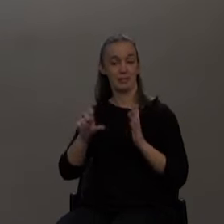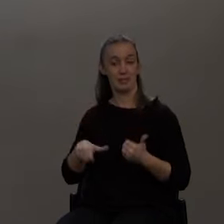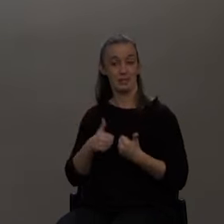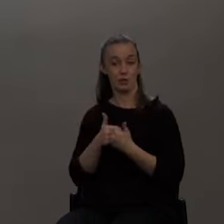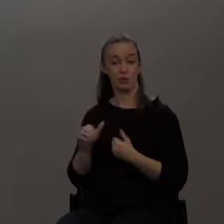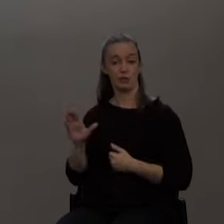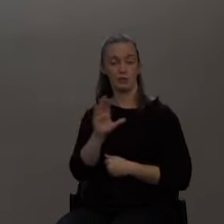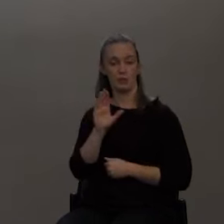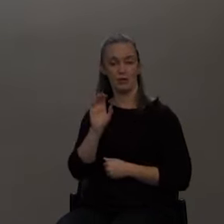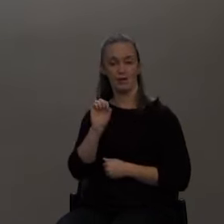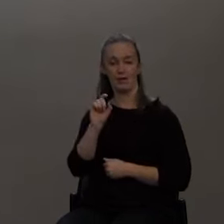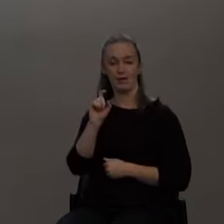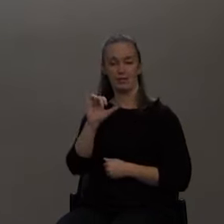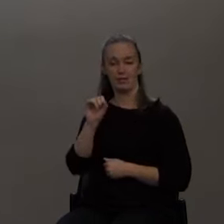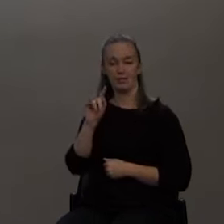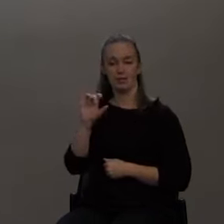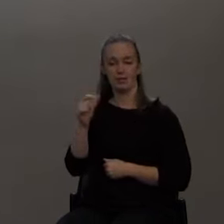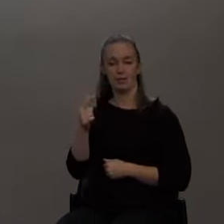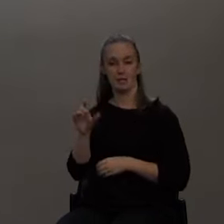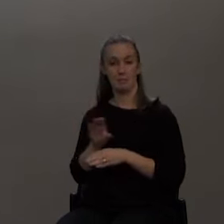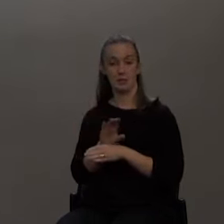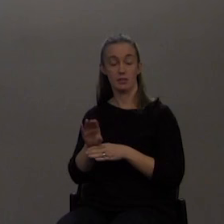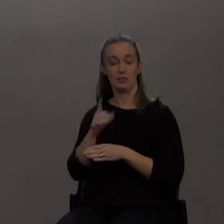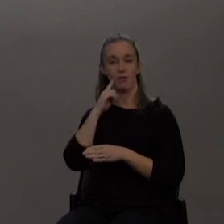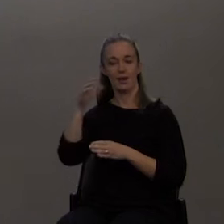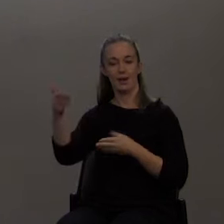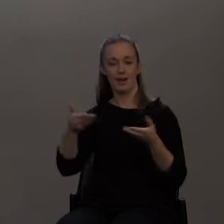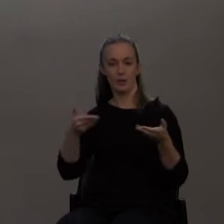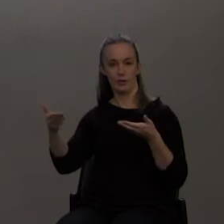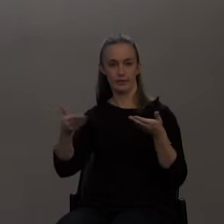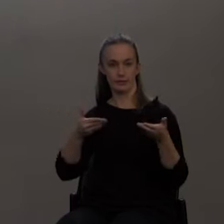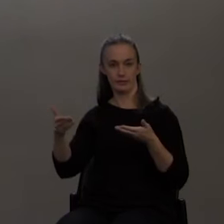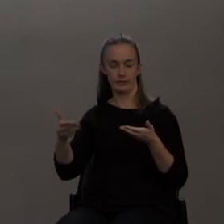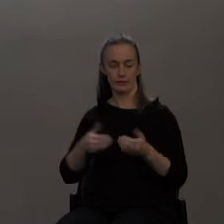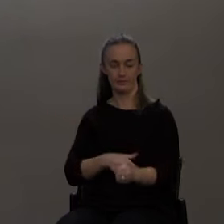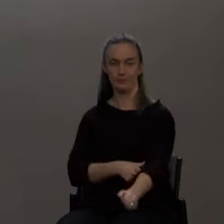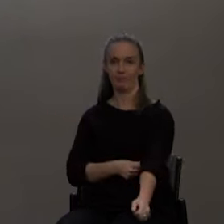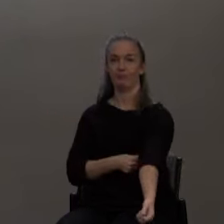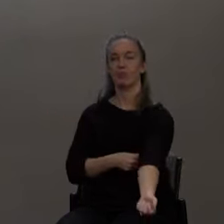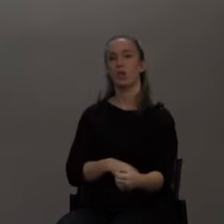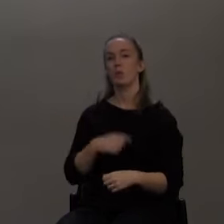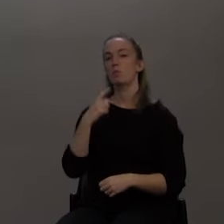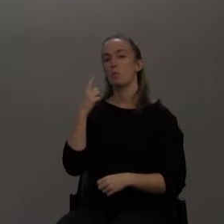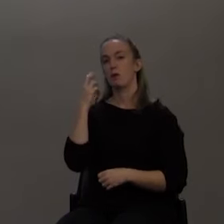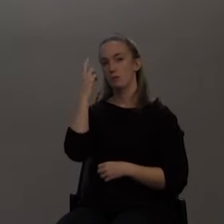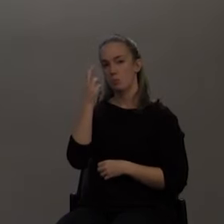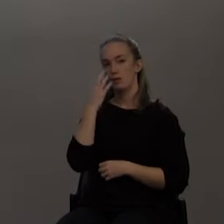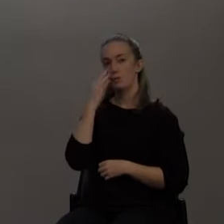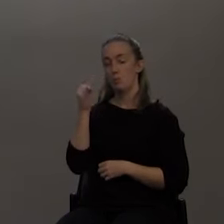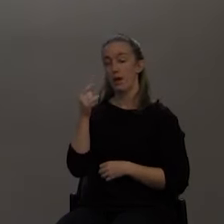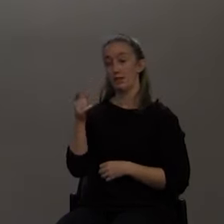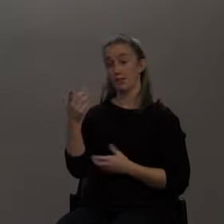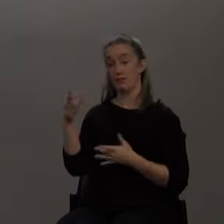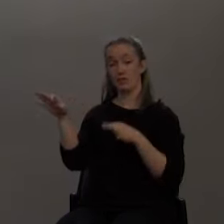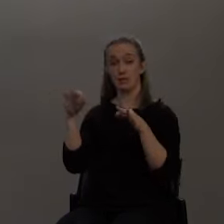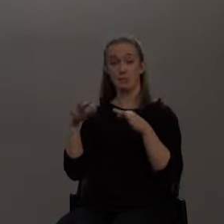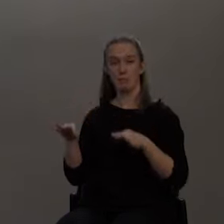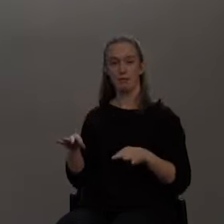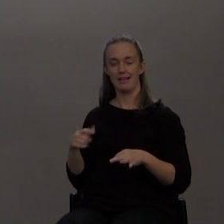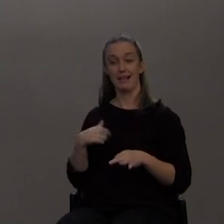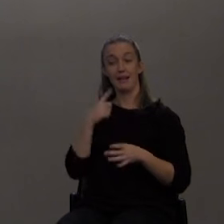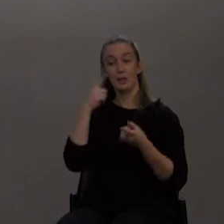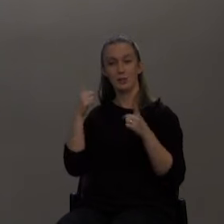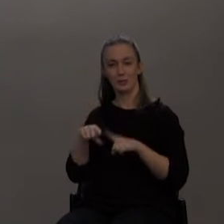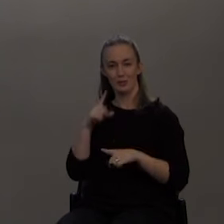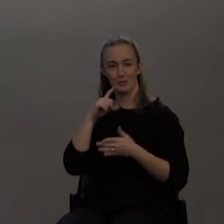existing businesses to hire in certain aspects. And one of the reasons why we were explained, and we frankly agree with this from our research,